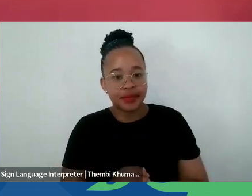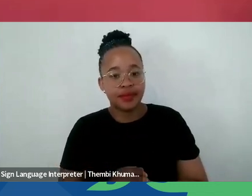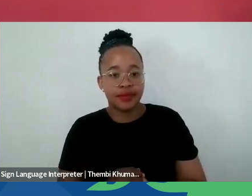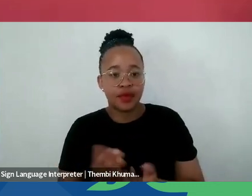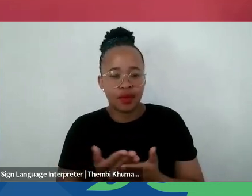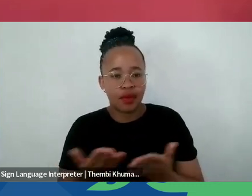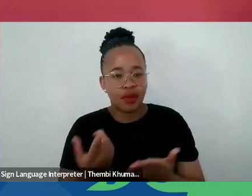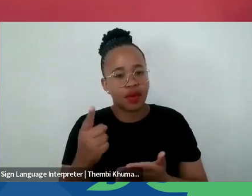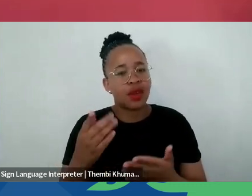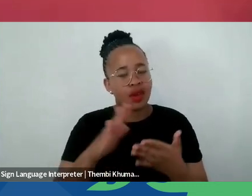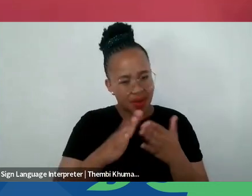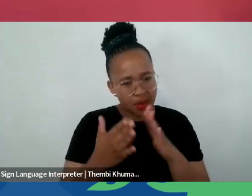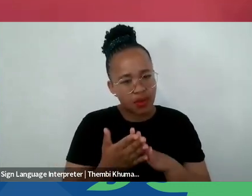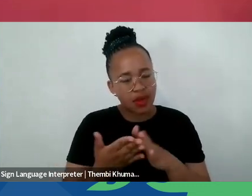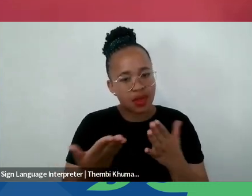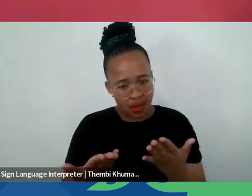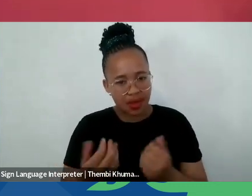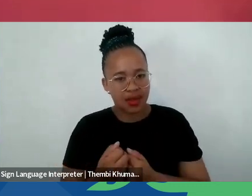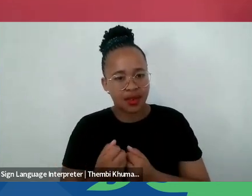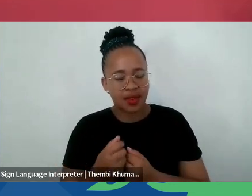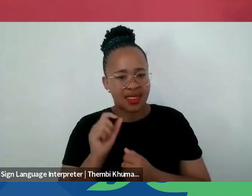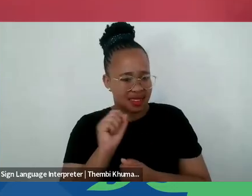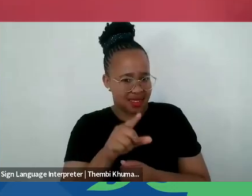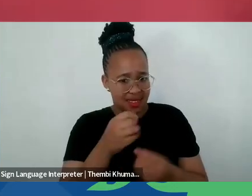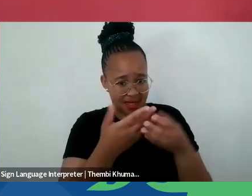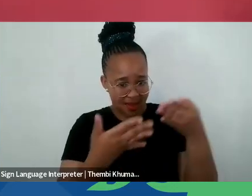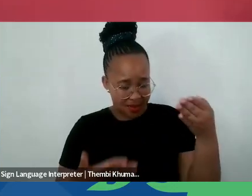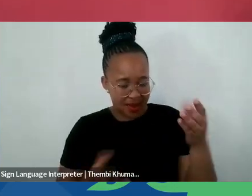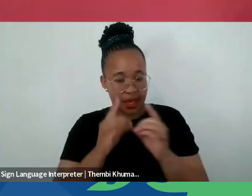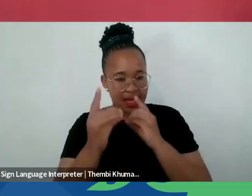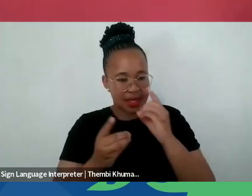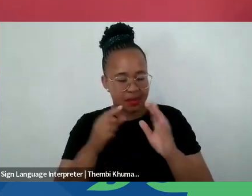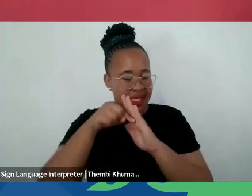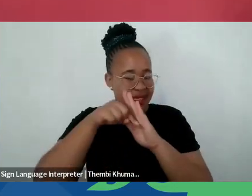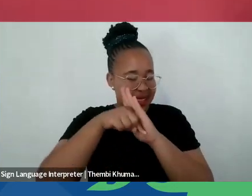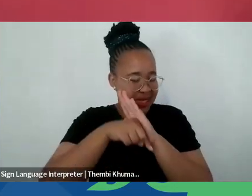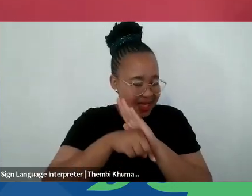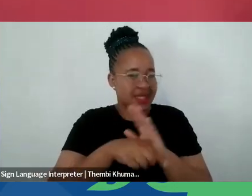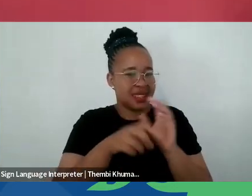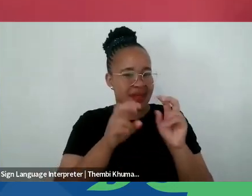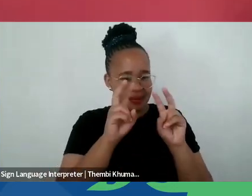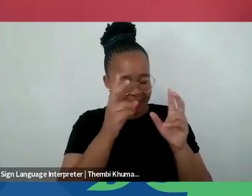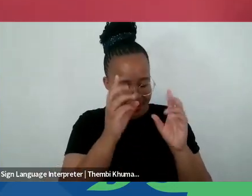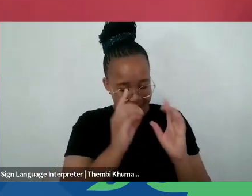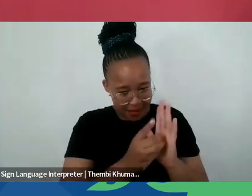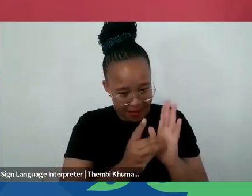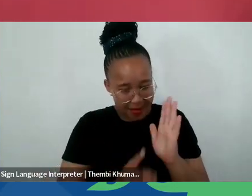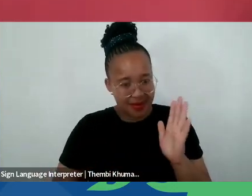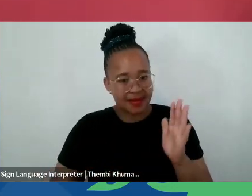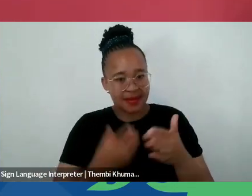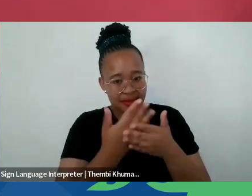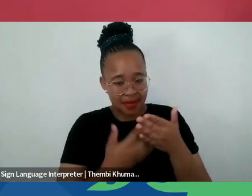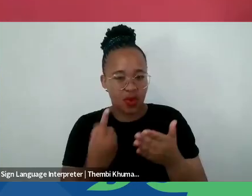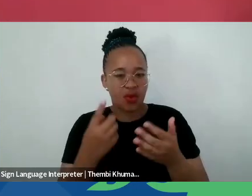Society has released, which also provides more detailed information around responding to drug use more generally. So we hope that they'll be a